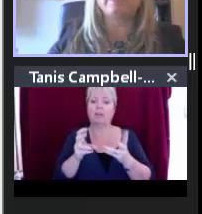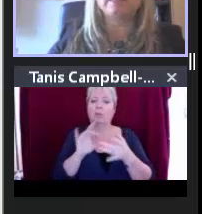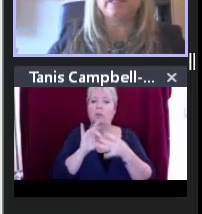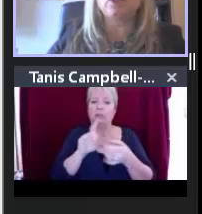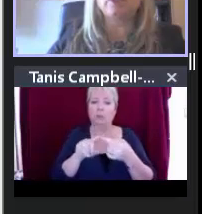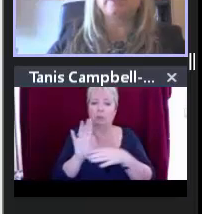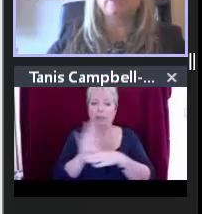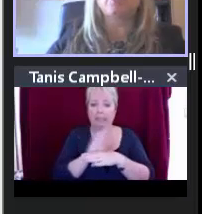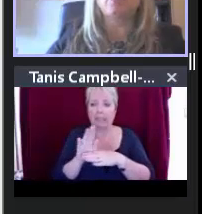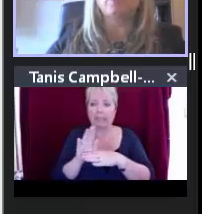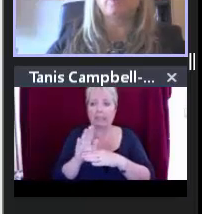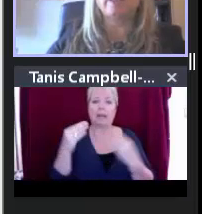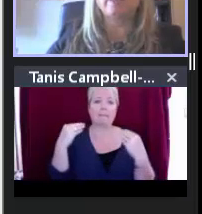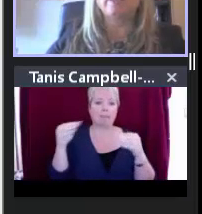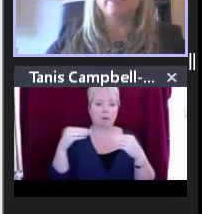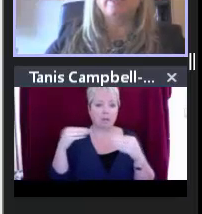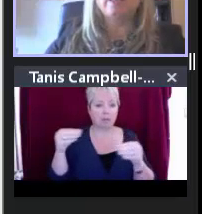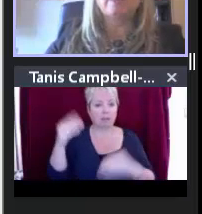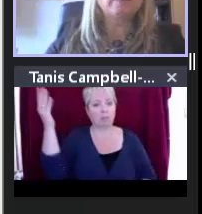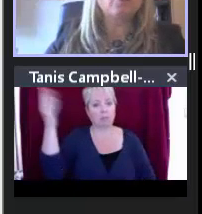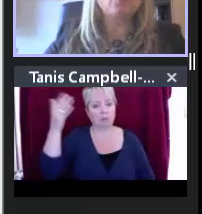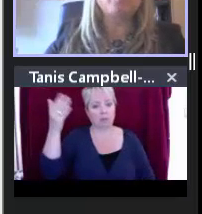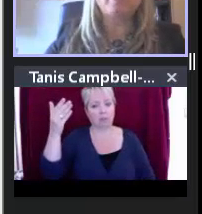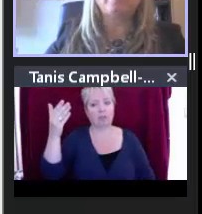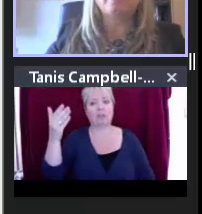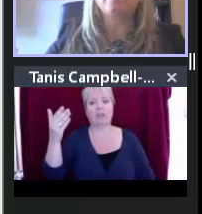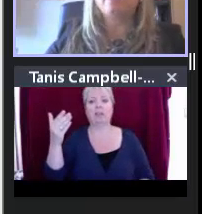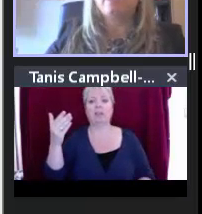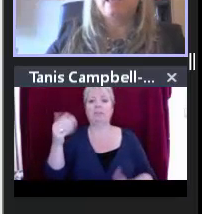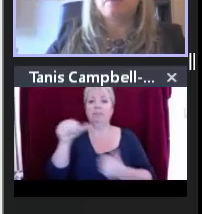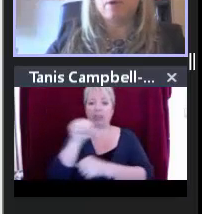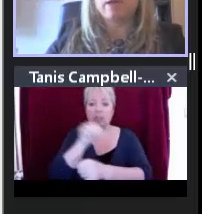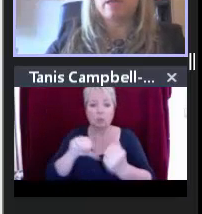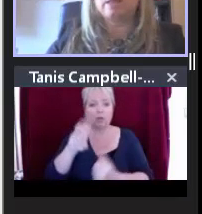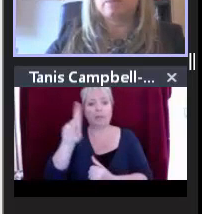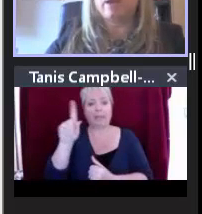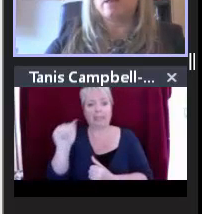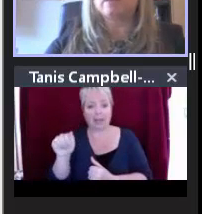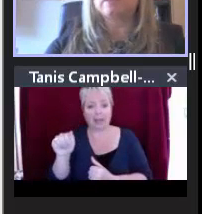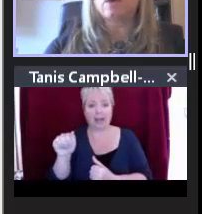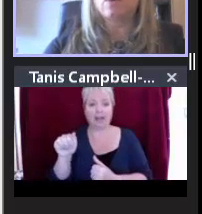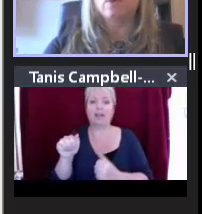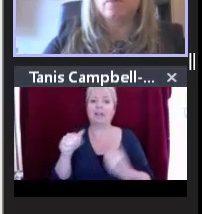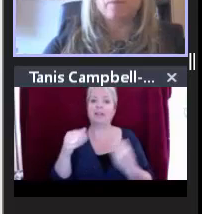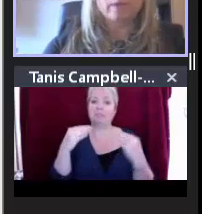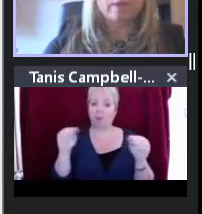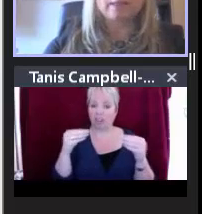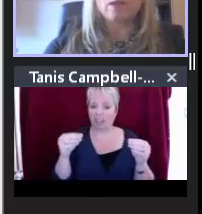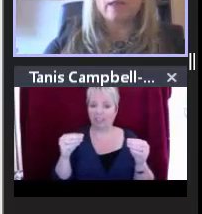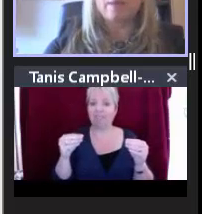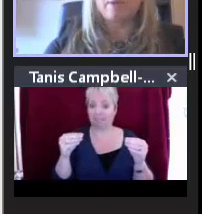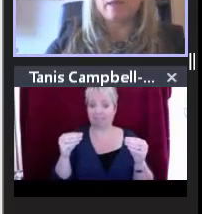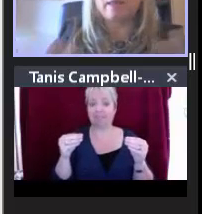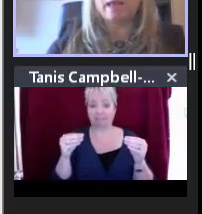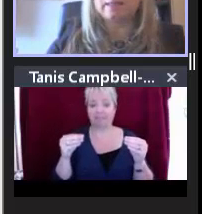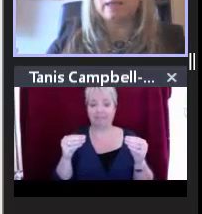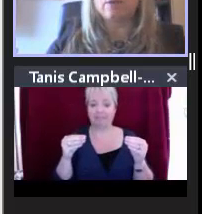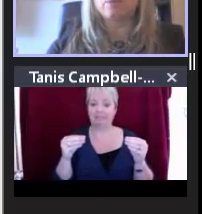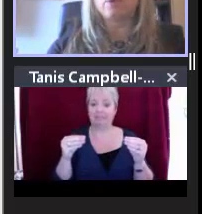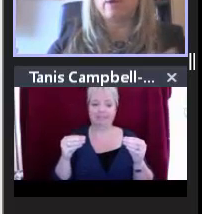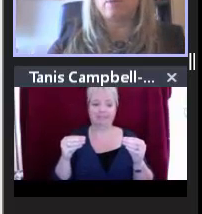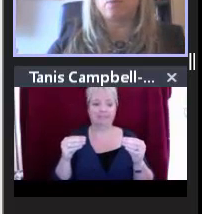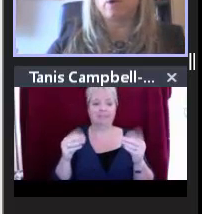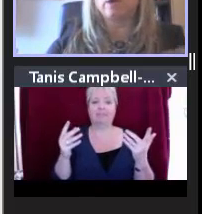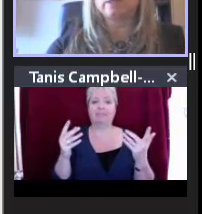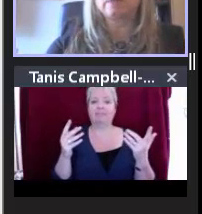marketing presentations that are put on, and social media and marketing as well. So that's all happening, and that's